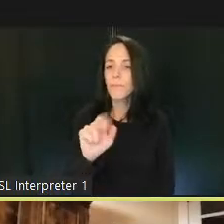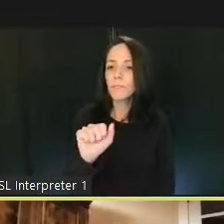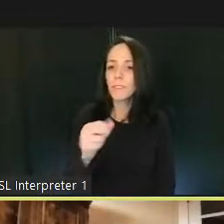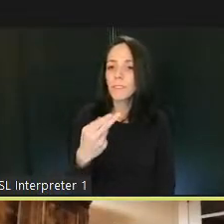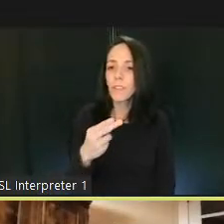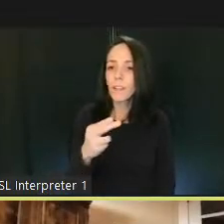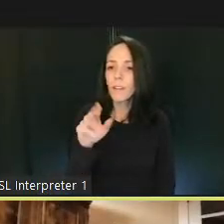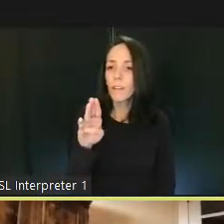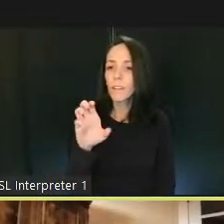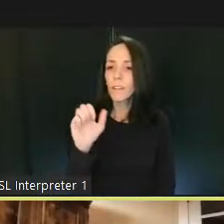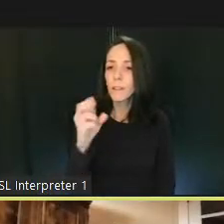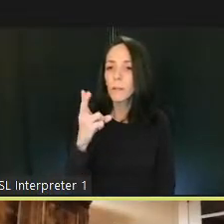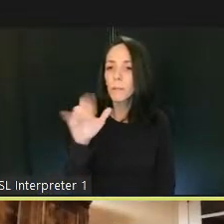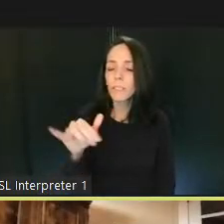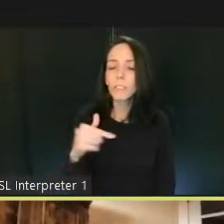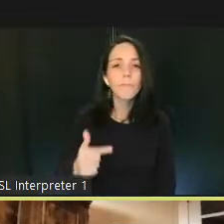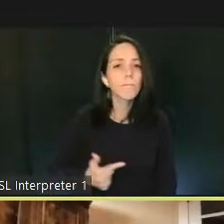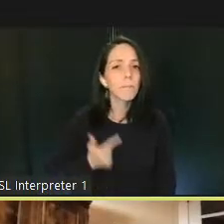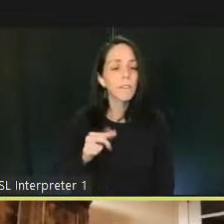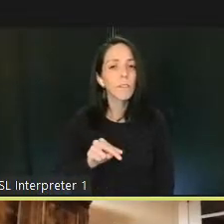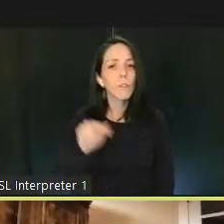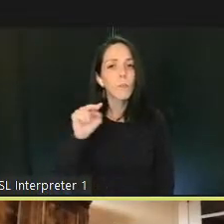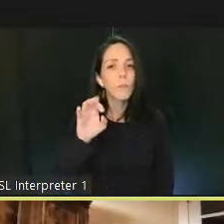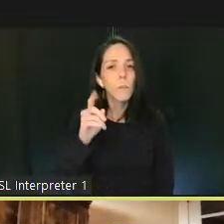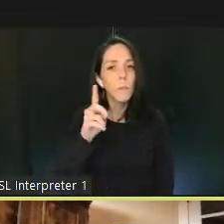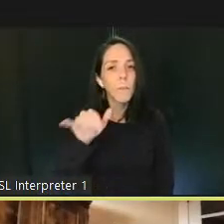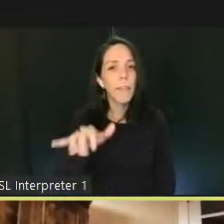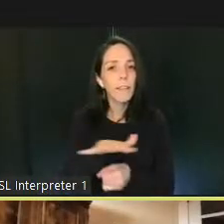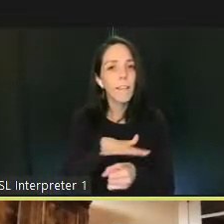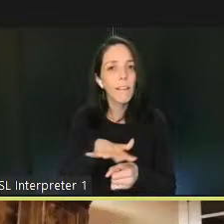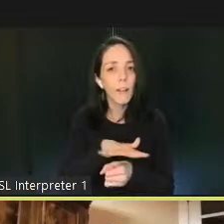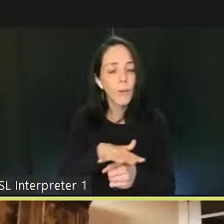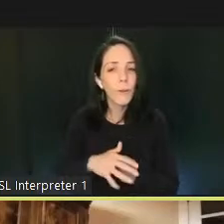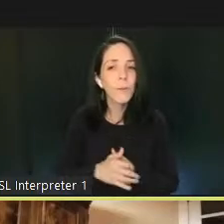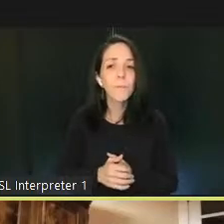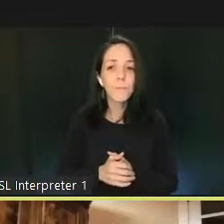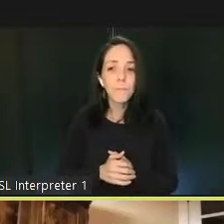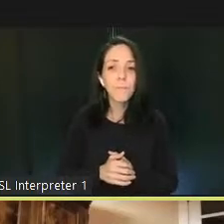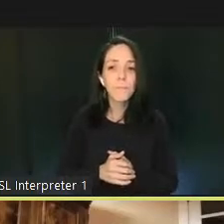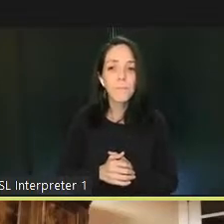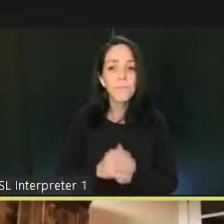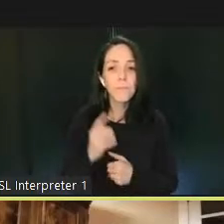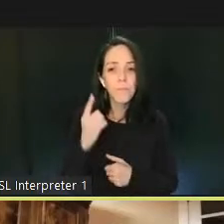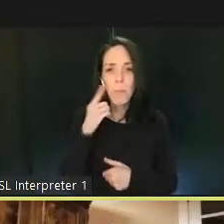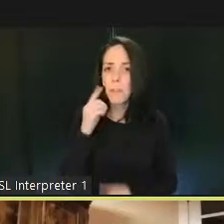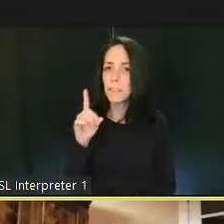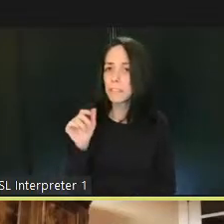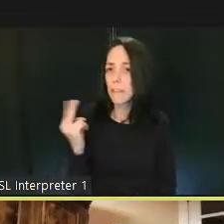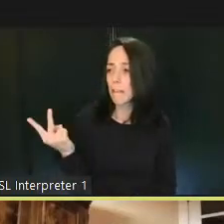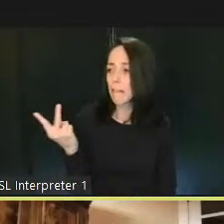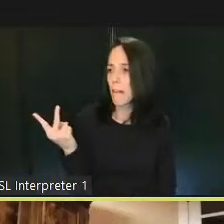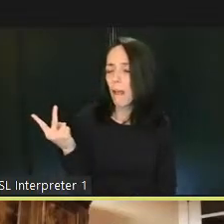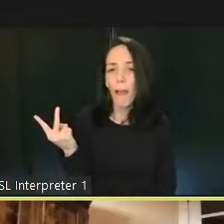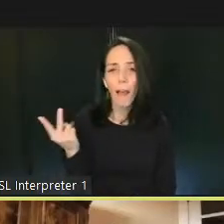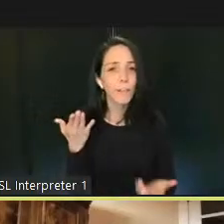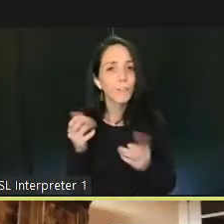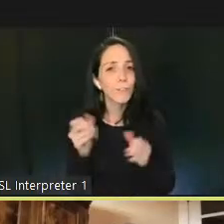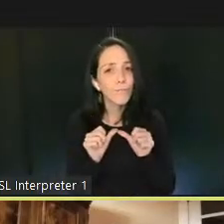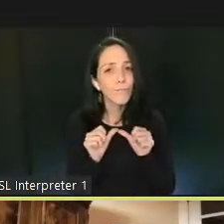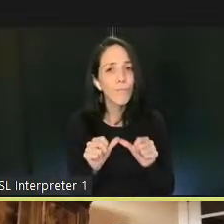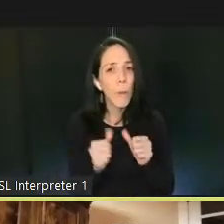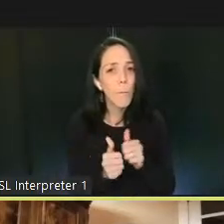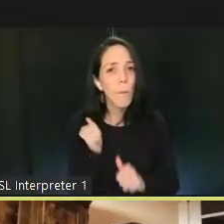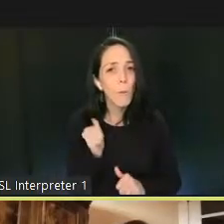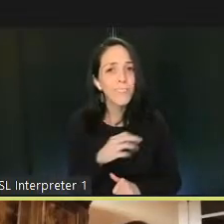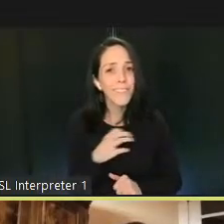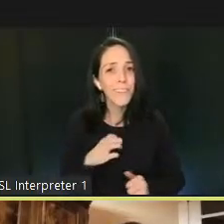Bethany area. And I guess, yeah, I think Dan and I have served longer than most of the commissioners.